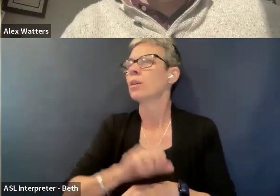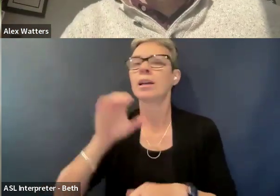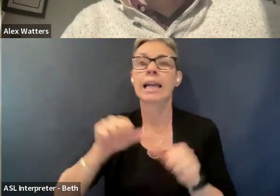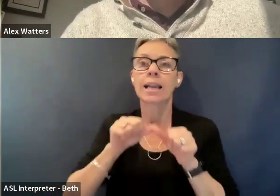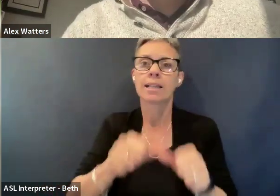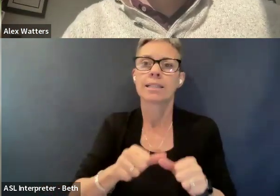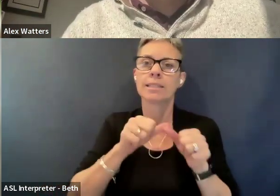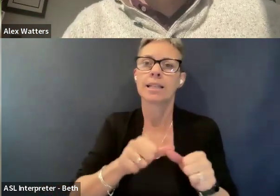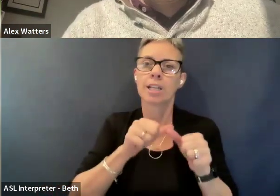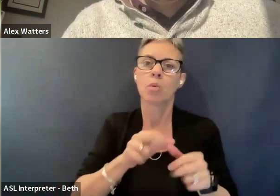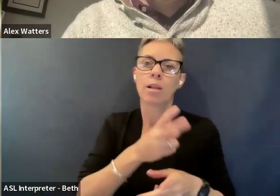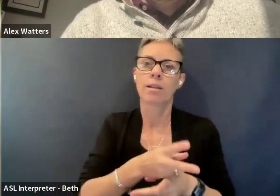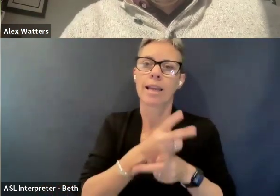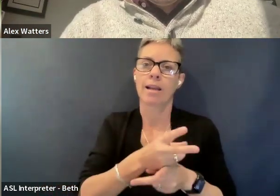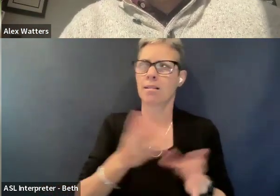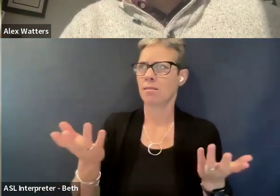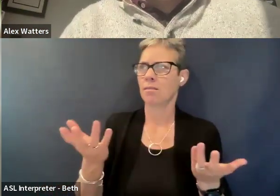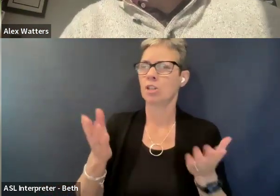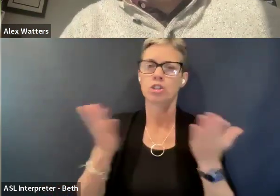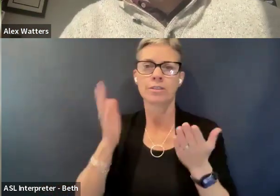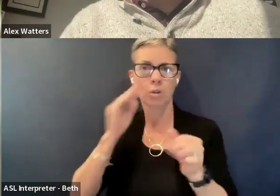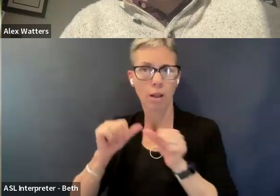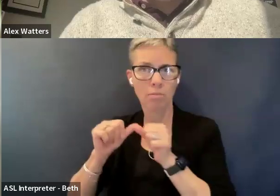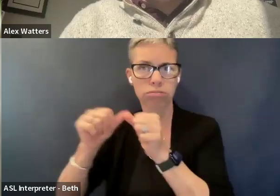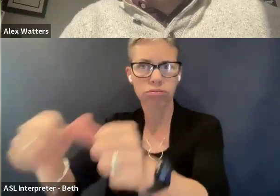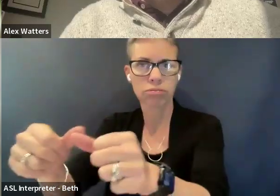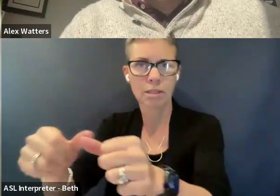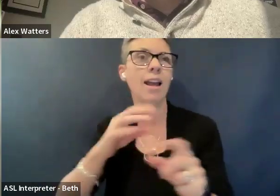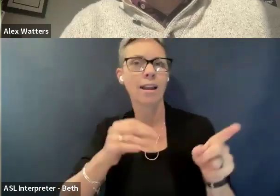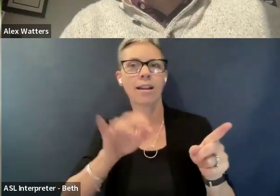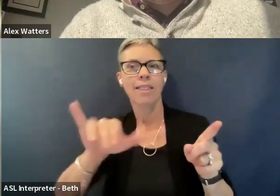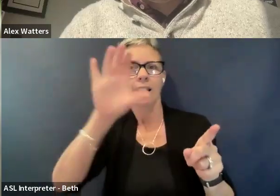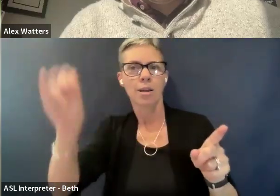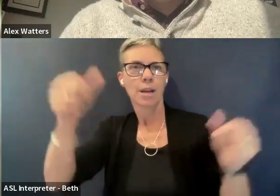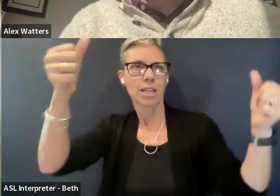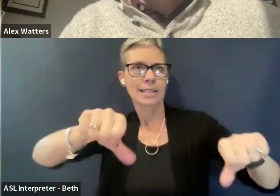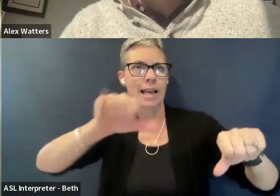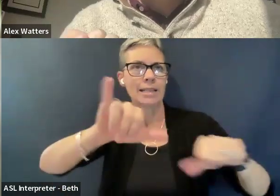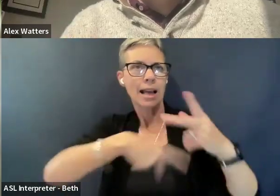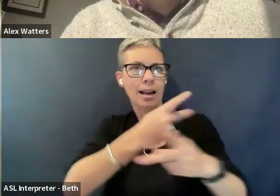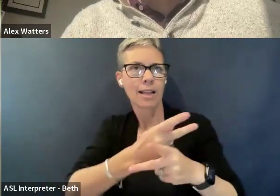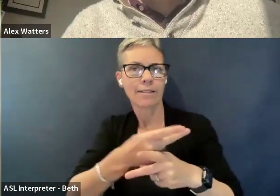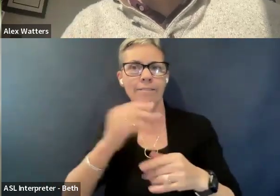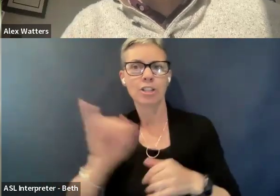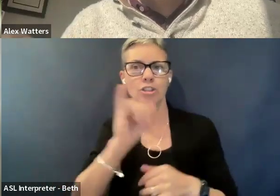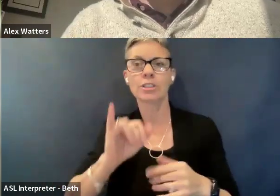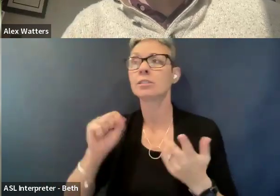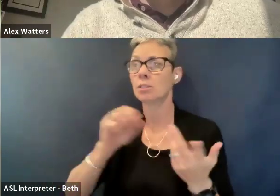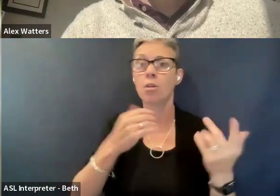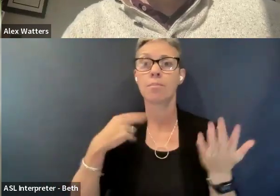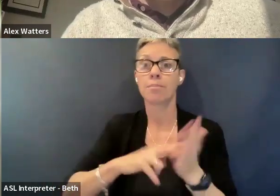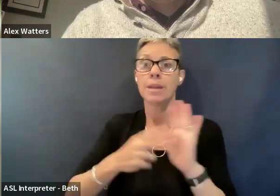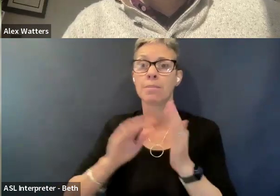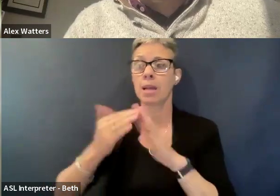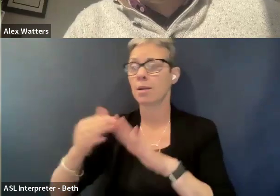continual care or services that continue, and they deny that coverage, and so it falls to Medicaid. You see, after I received